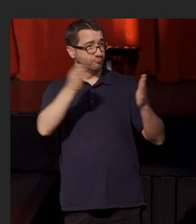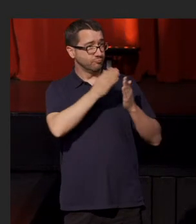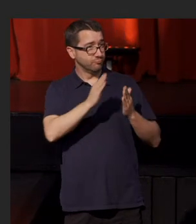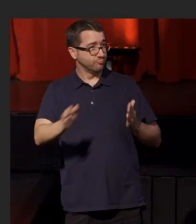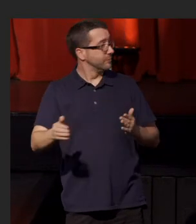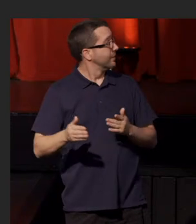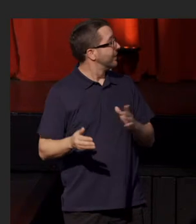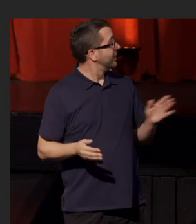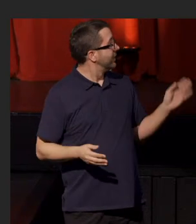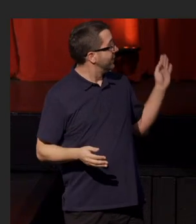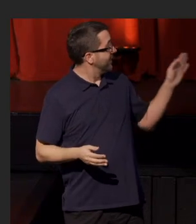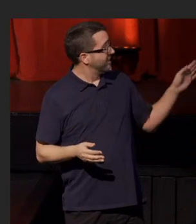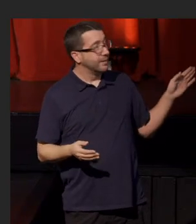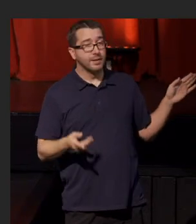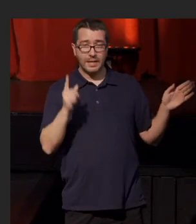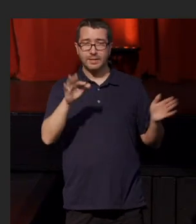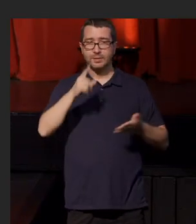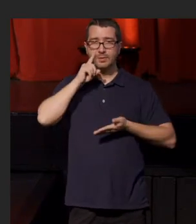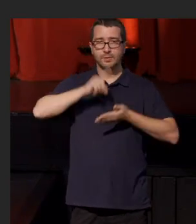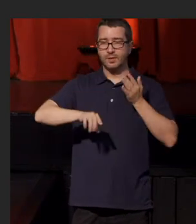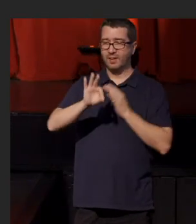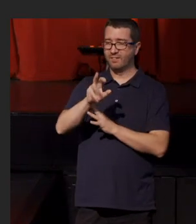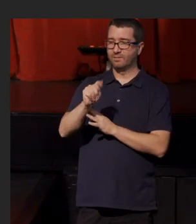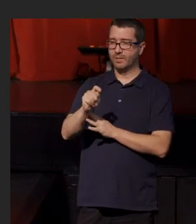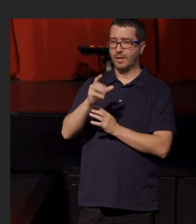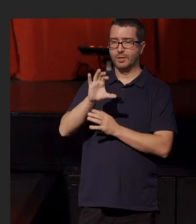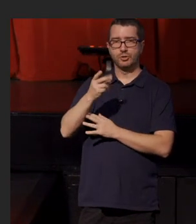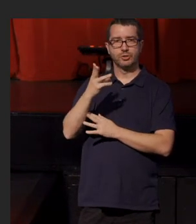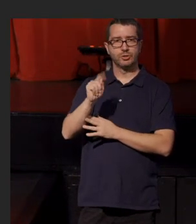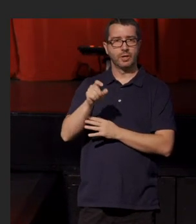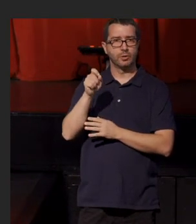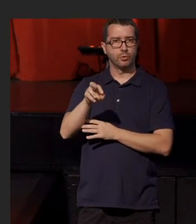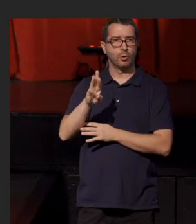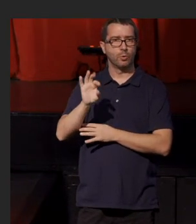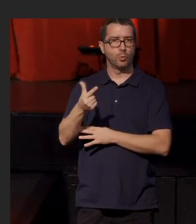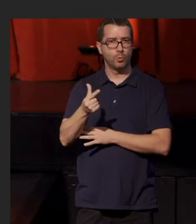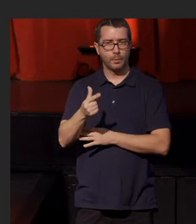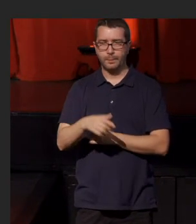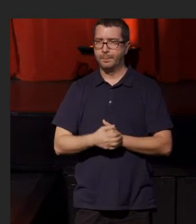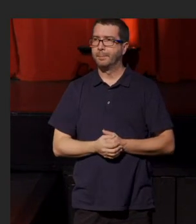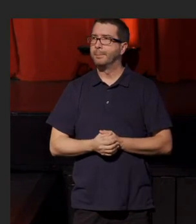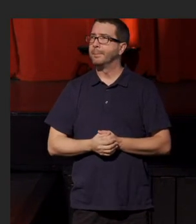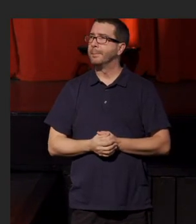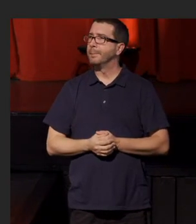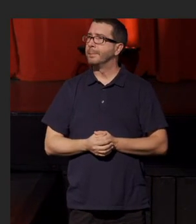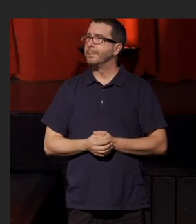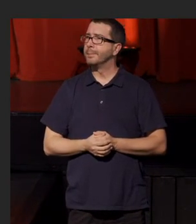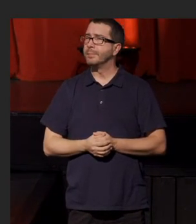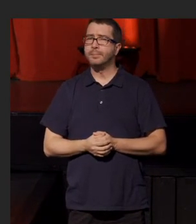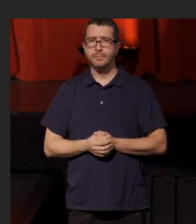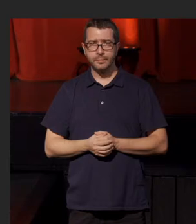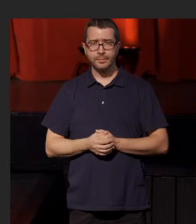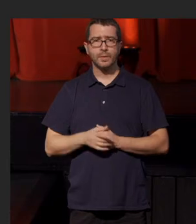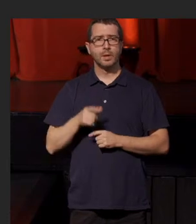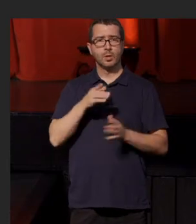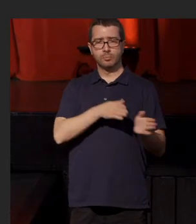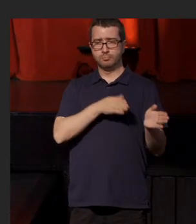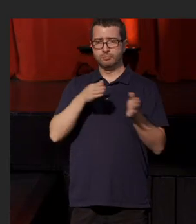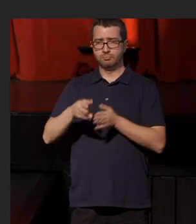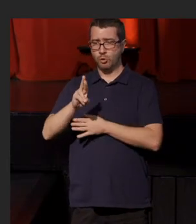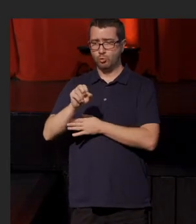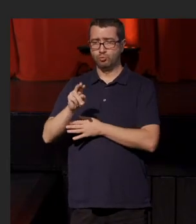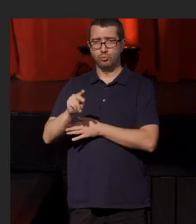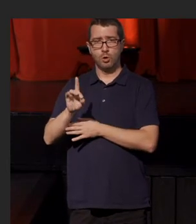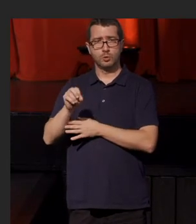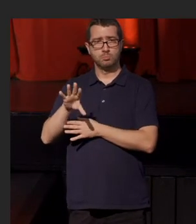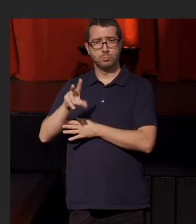the co-founder of factcheck.org and the SciCheck Project as well. Professor Ron Deibert is a professor